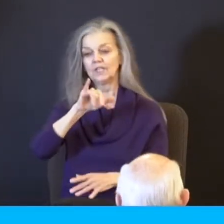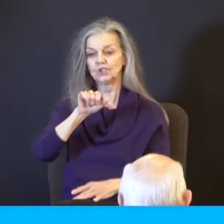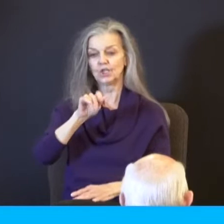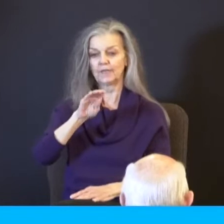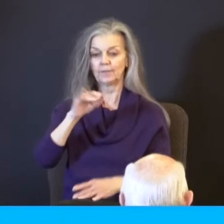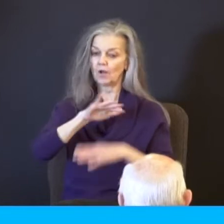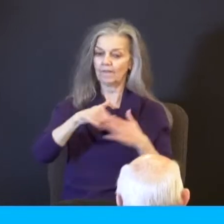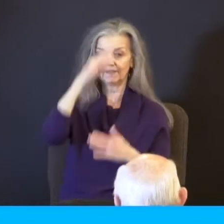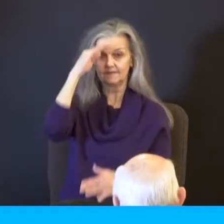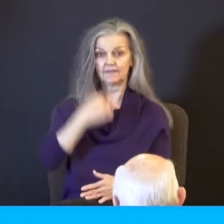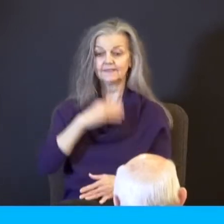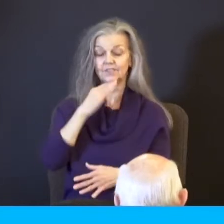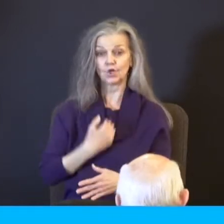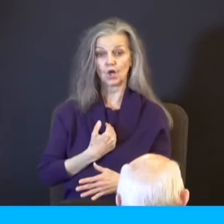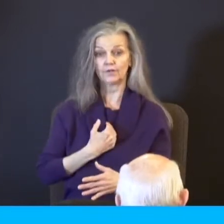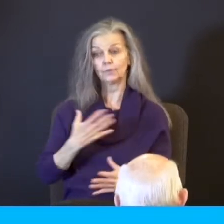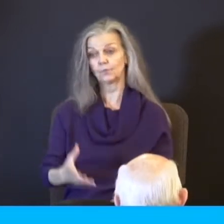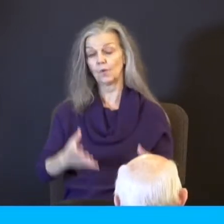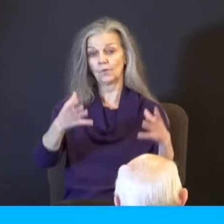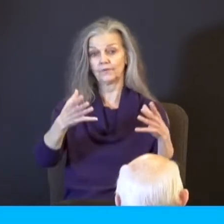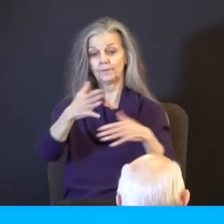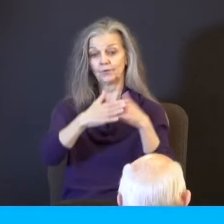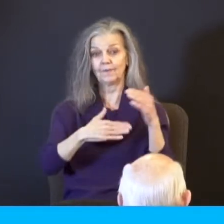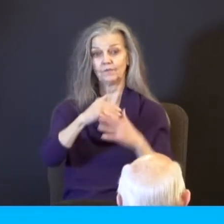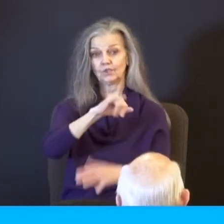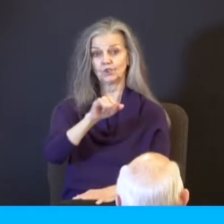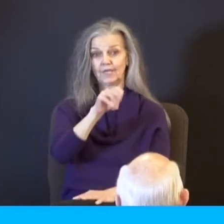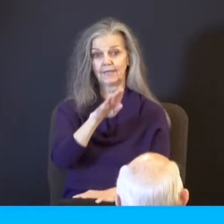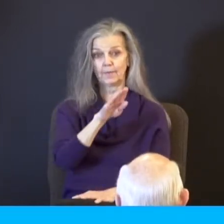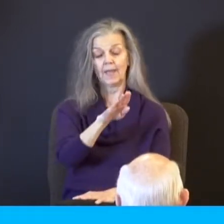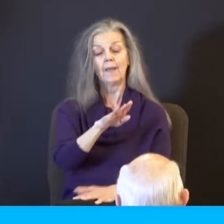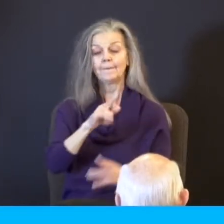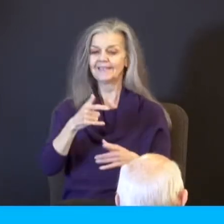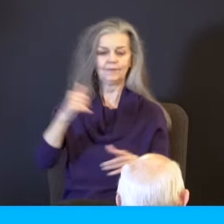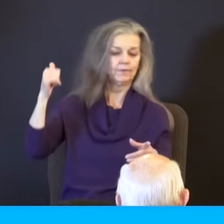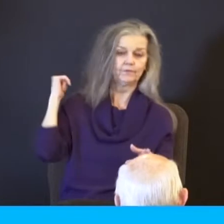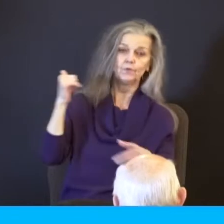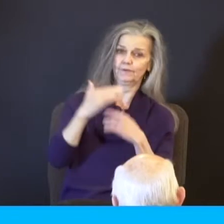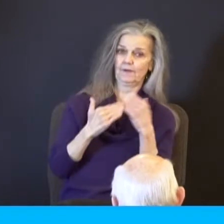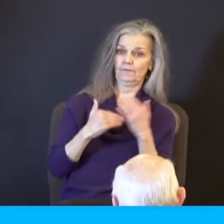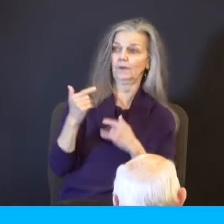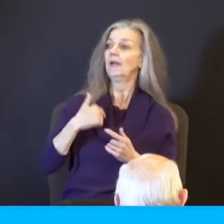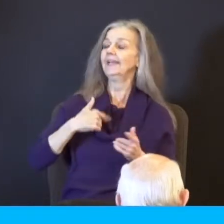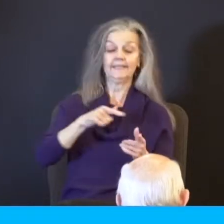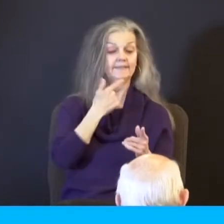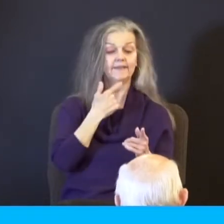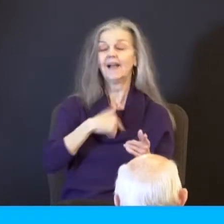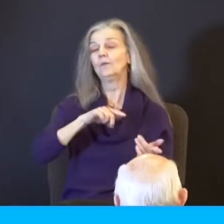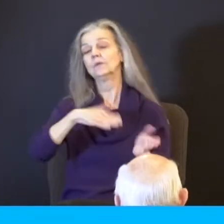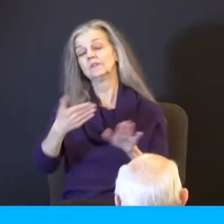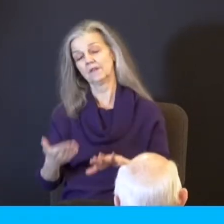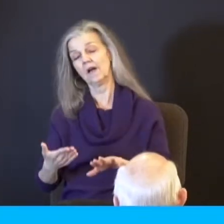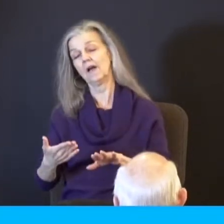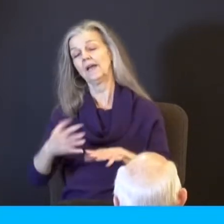sons, all his daughters rose up to comfort Jacob. But he refused to be comforted, for he said, I will go down into the grave